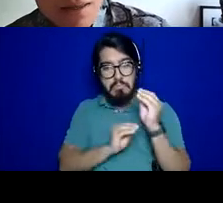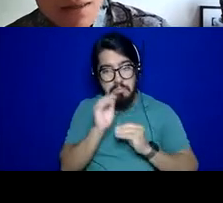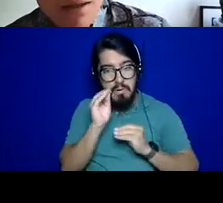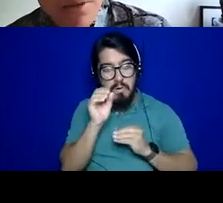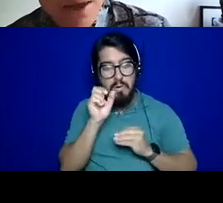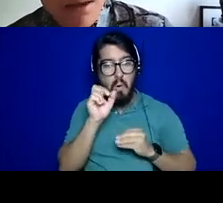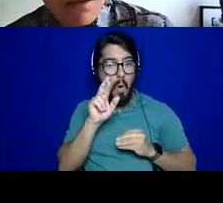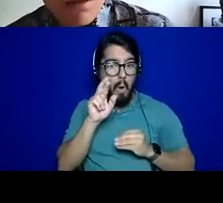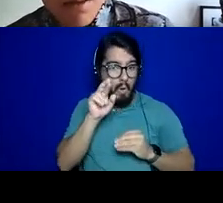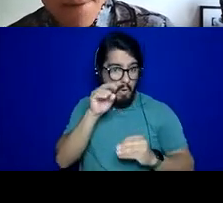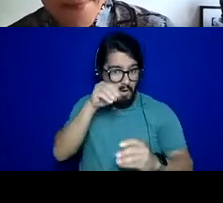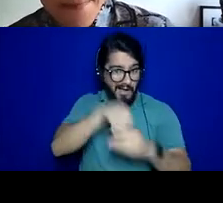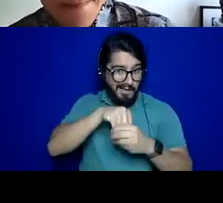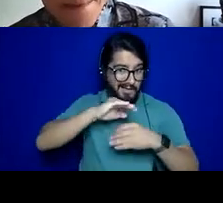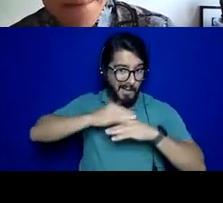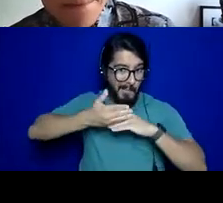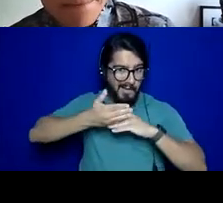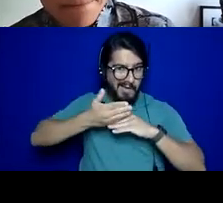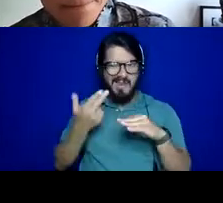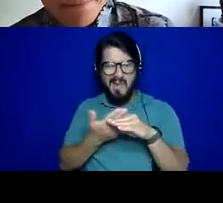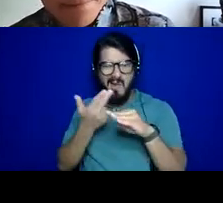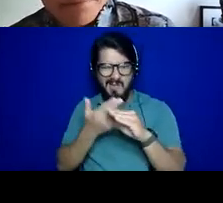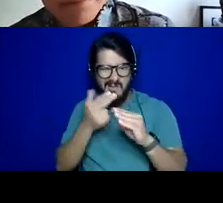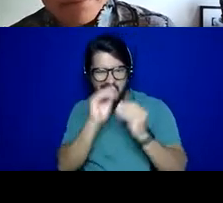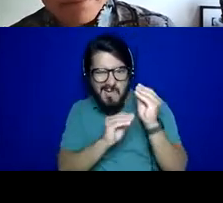any that you like?